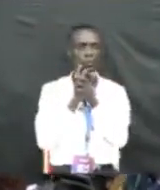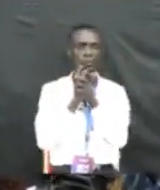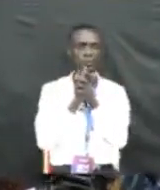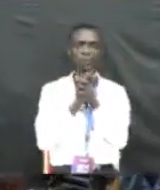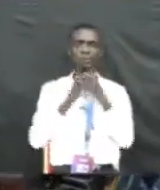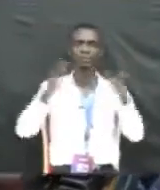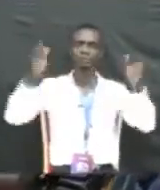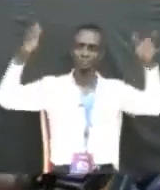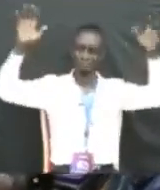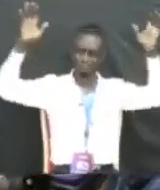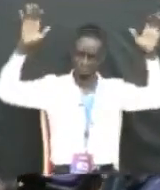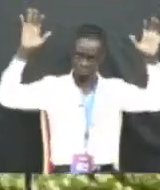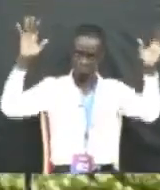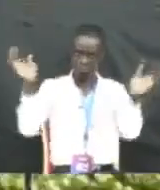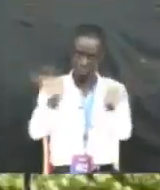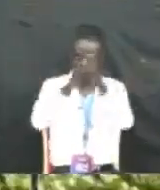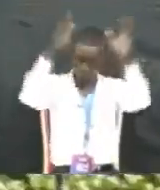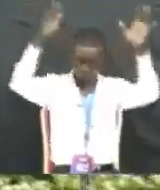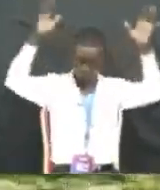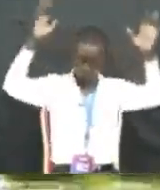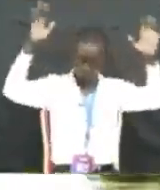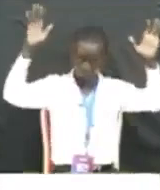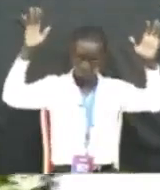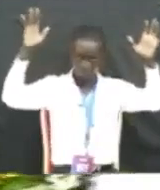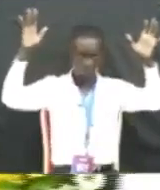Almost here. Let's put our hands together for the Lord.